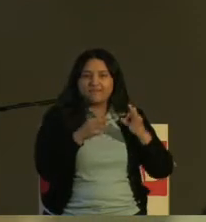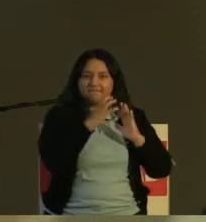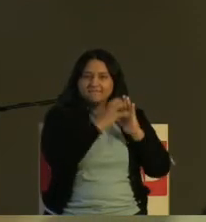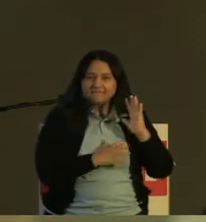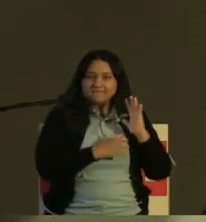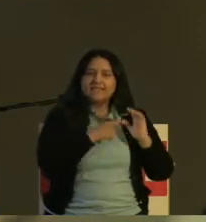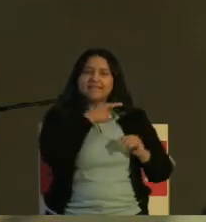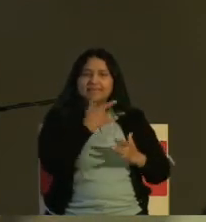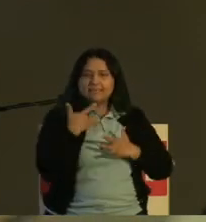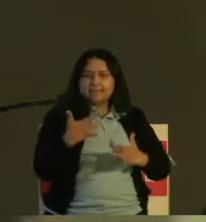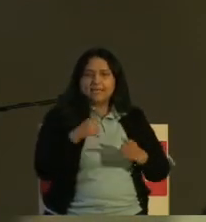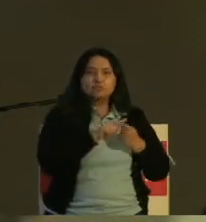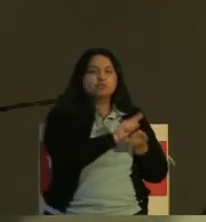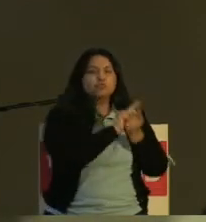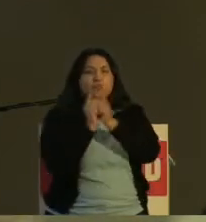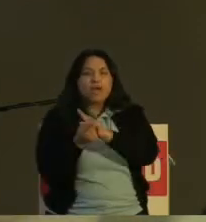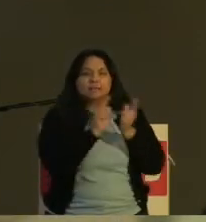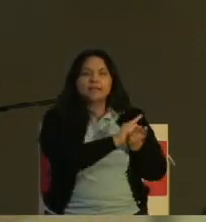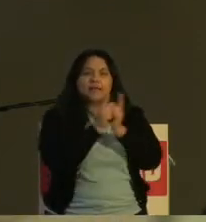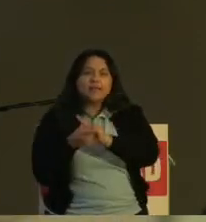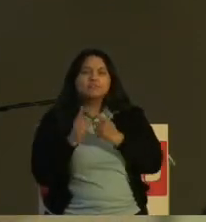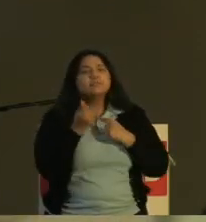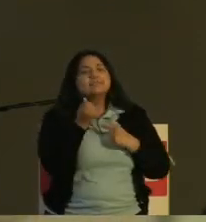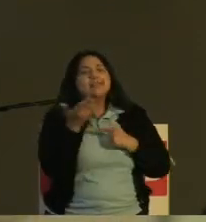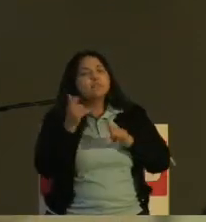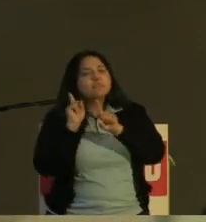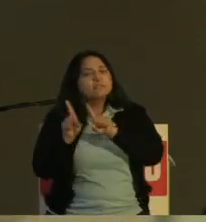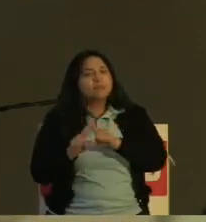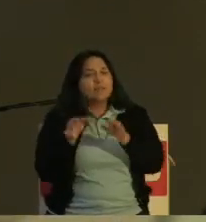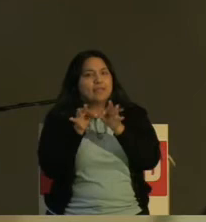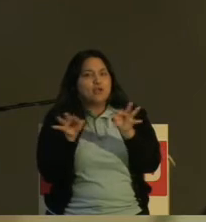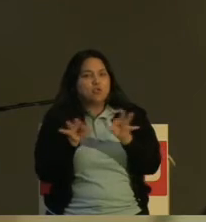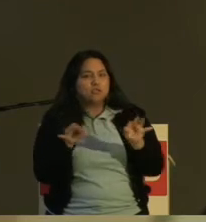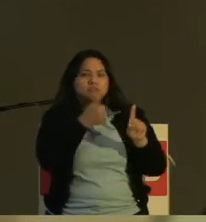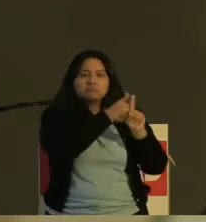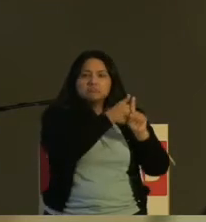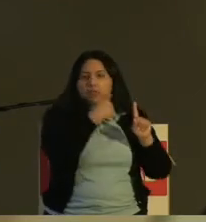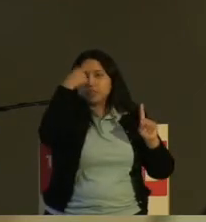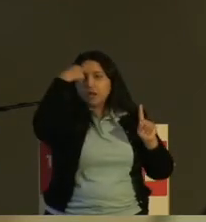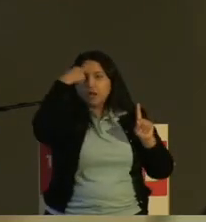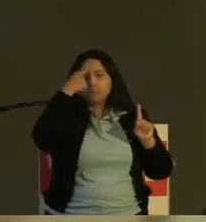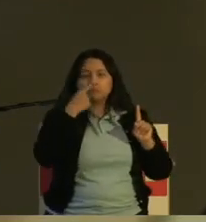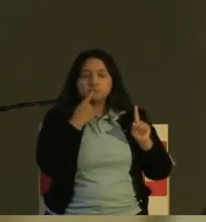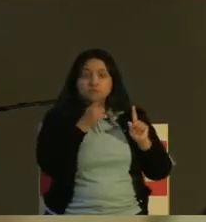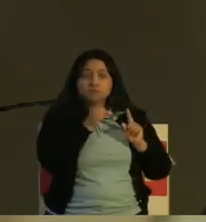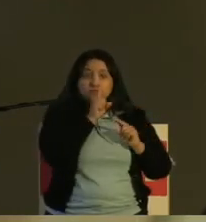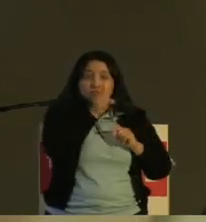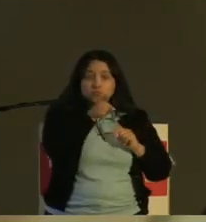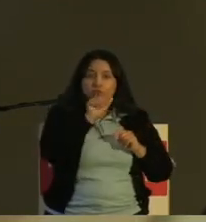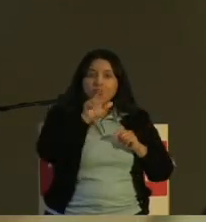would translate his text through several languages. And that, you know, he thought that the true work of art